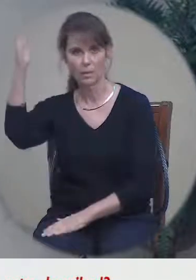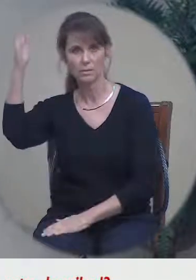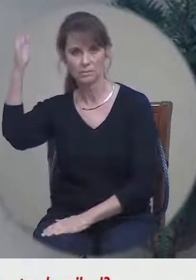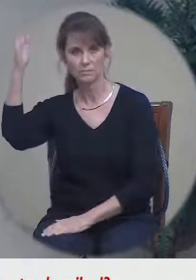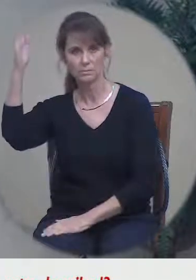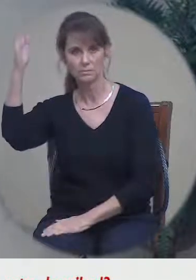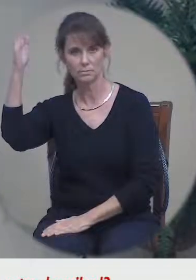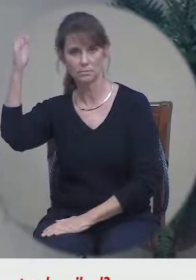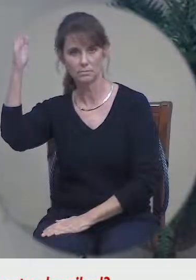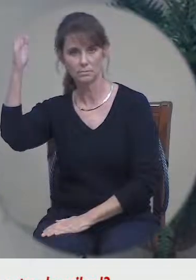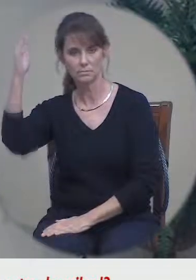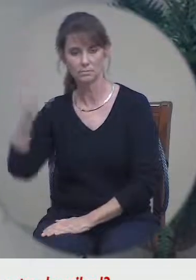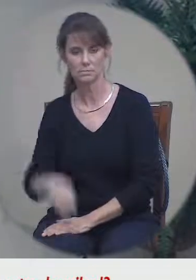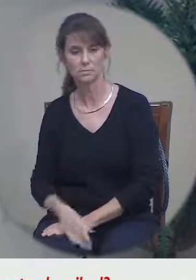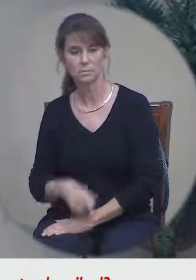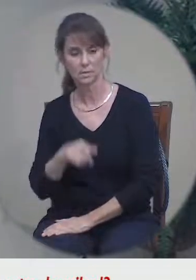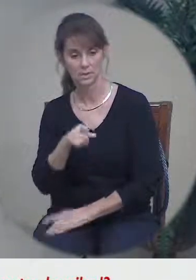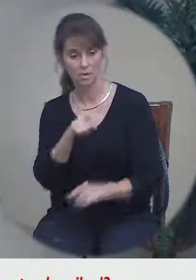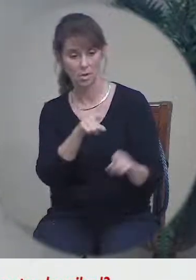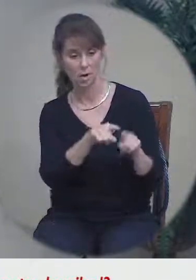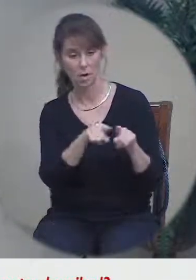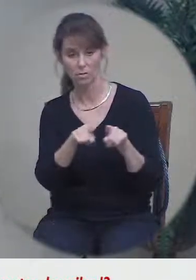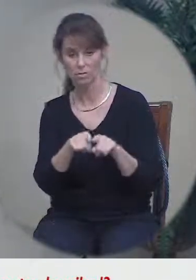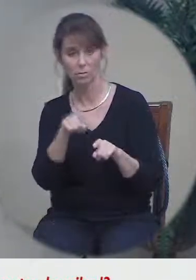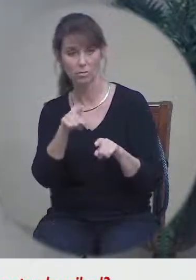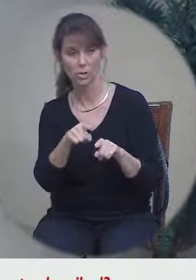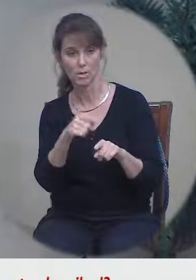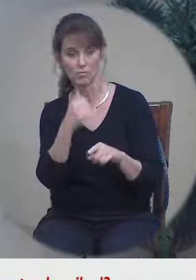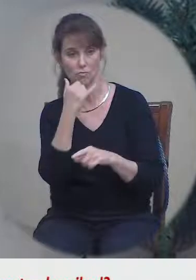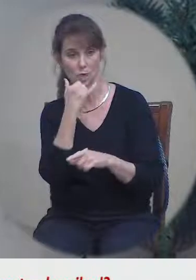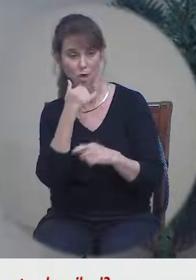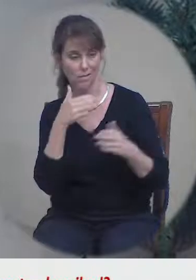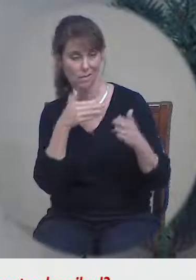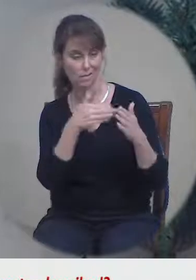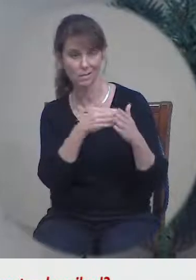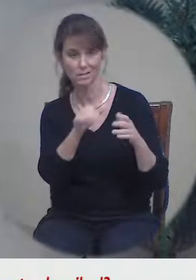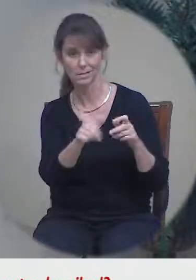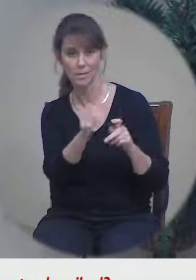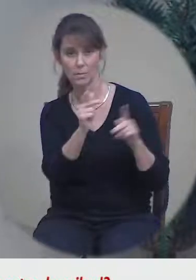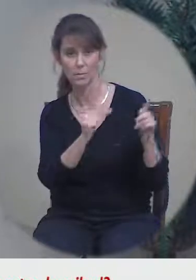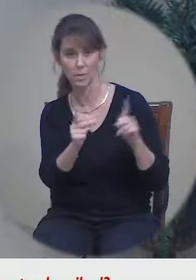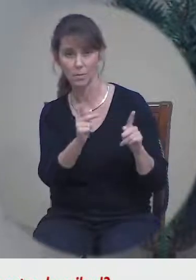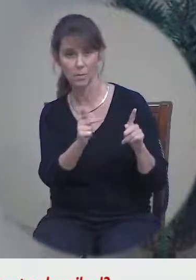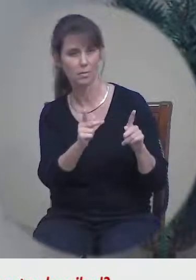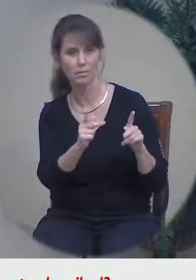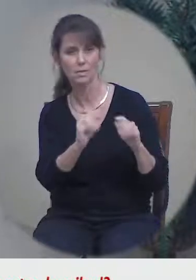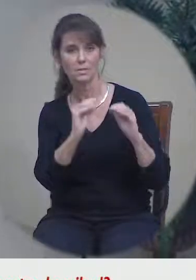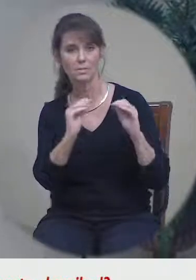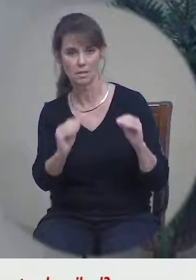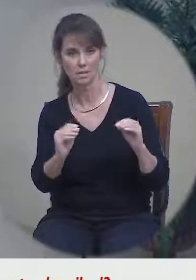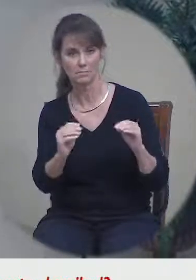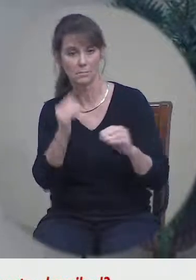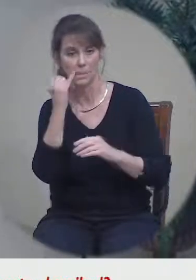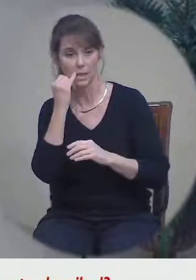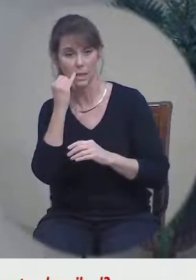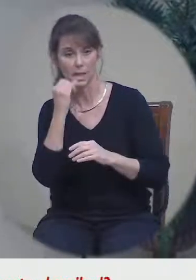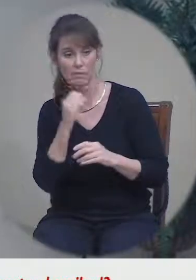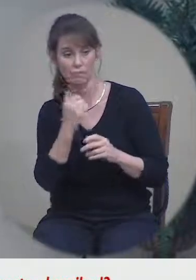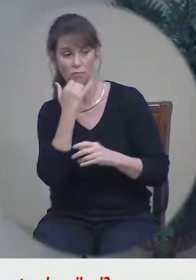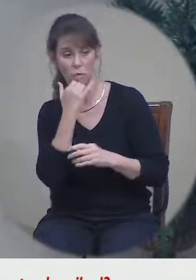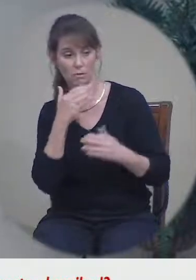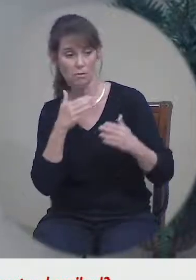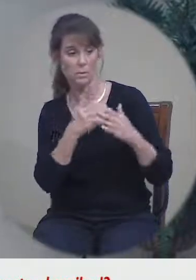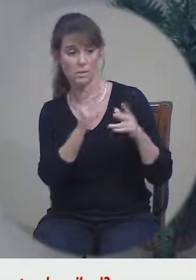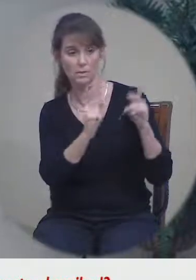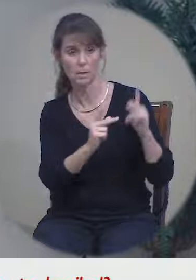about any wrong that he might have committed against others. He is taking care of that. But what about